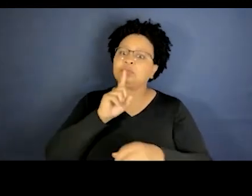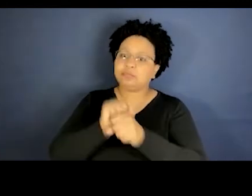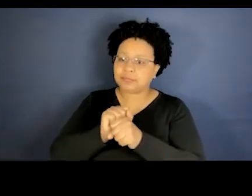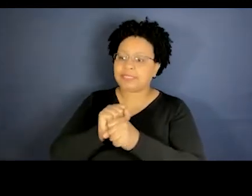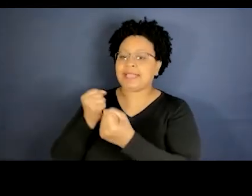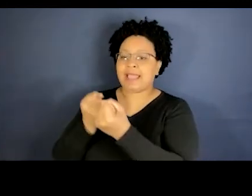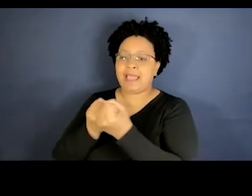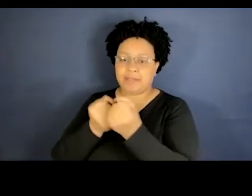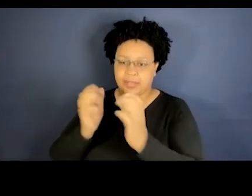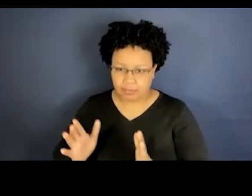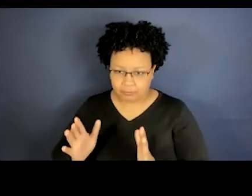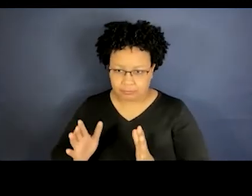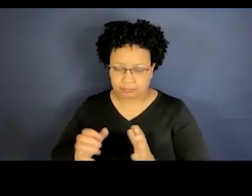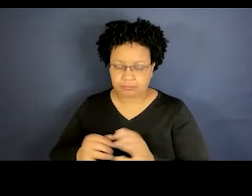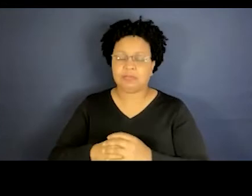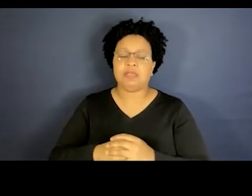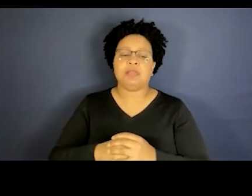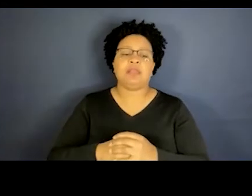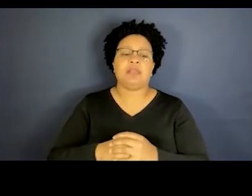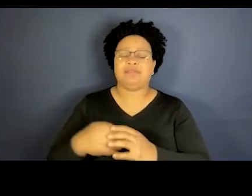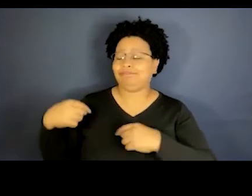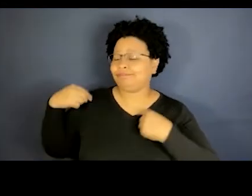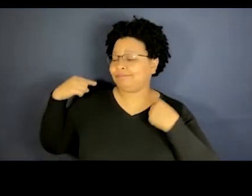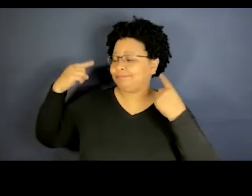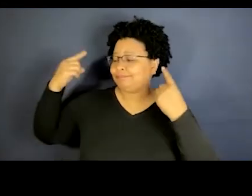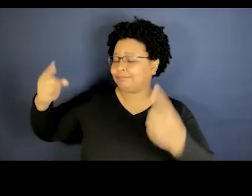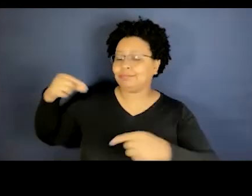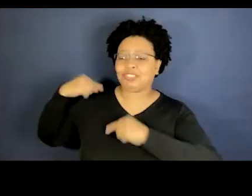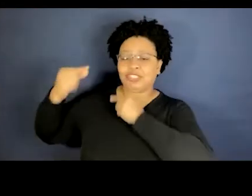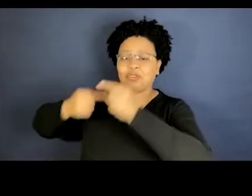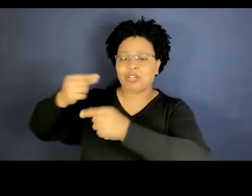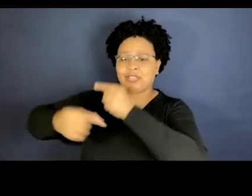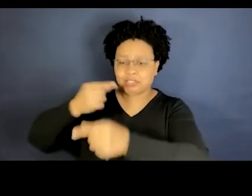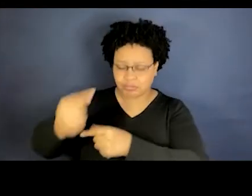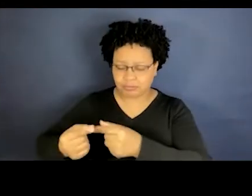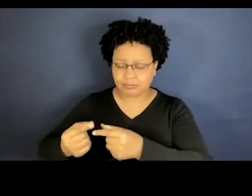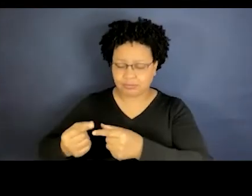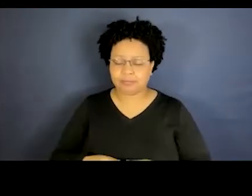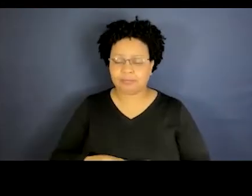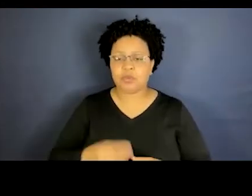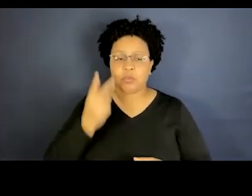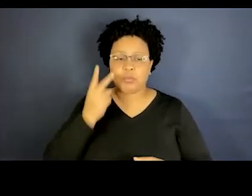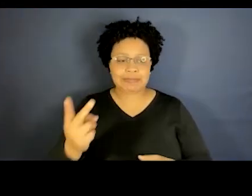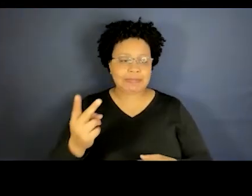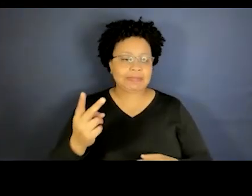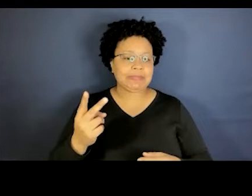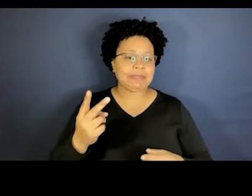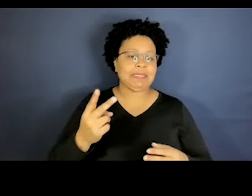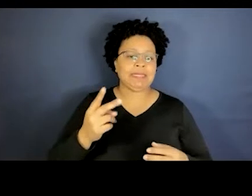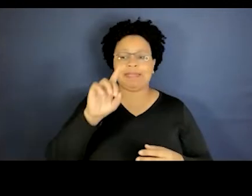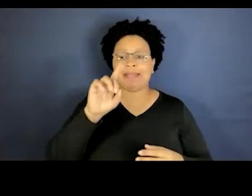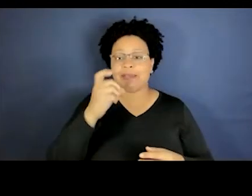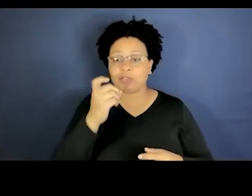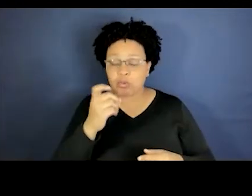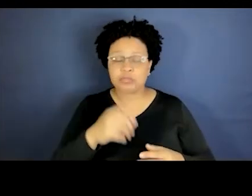for generations. The disparities that we see in diagnosis and access are red flags for the effects